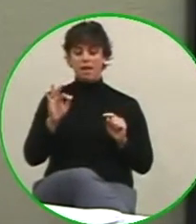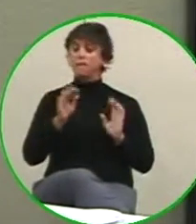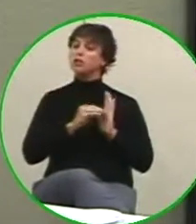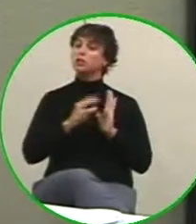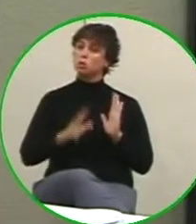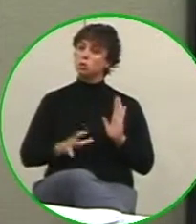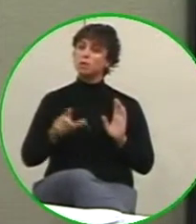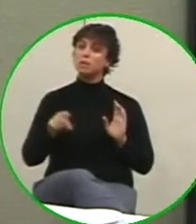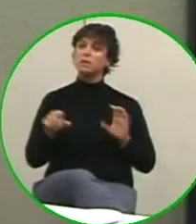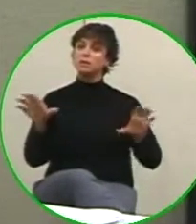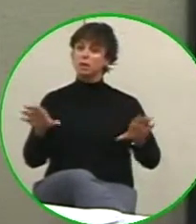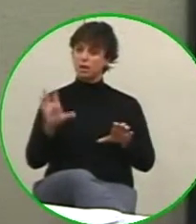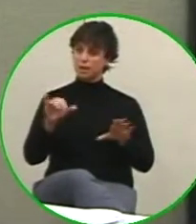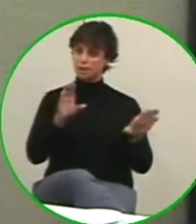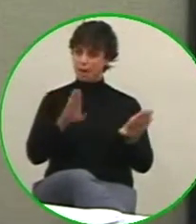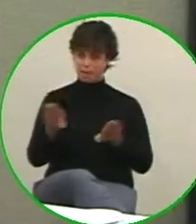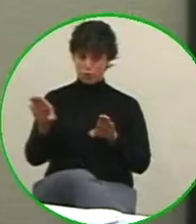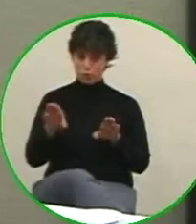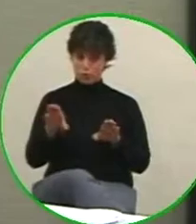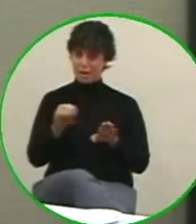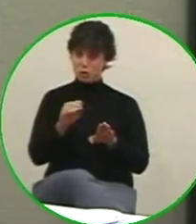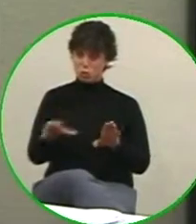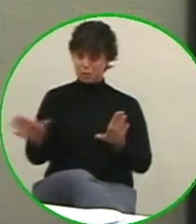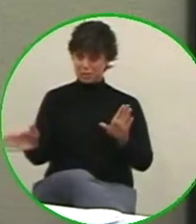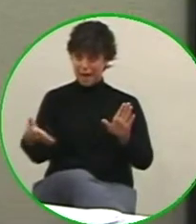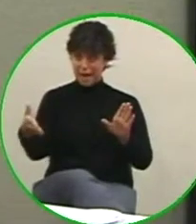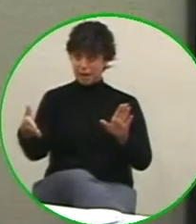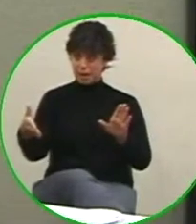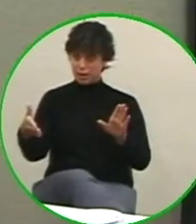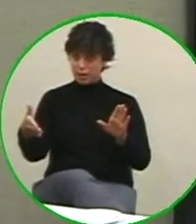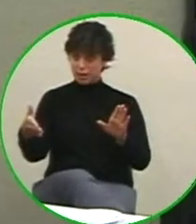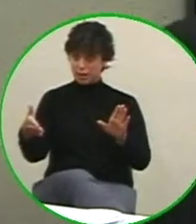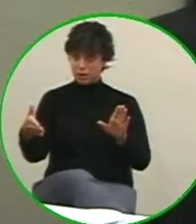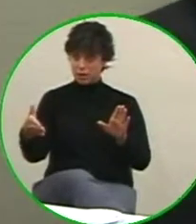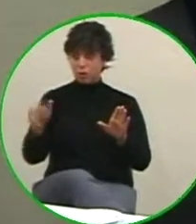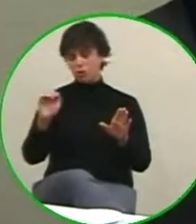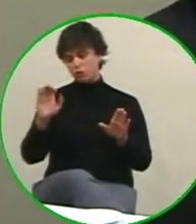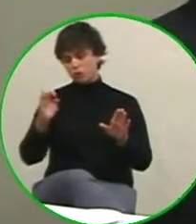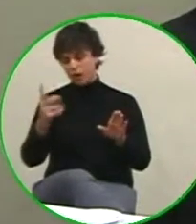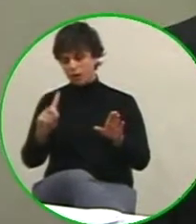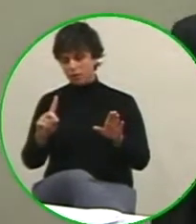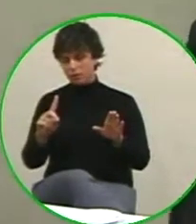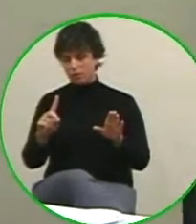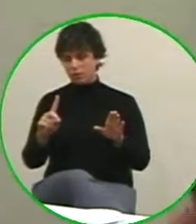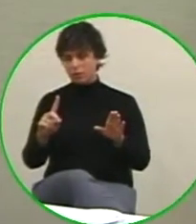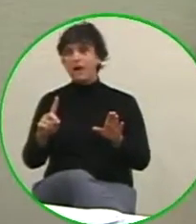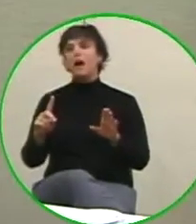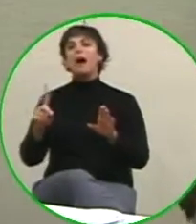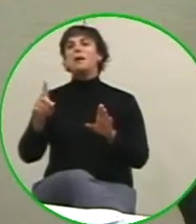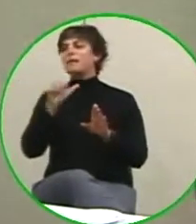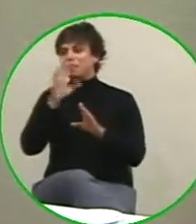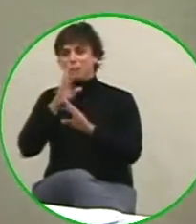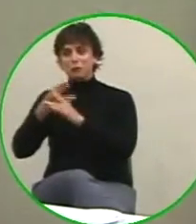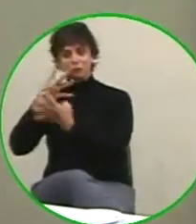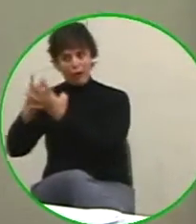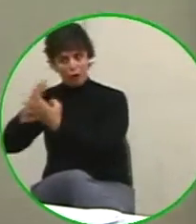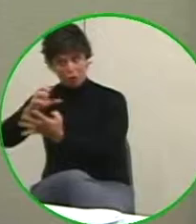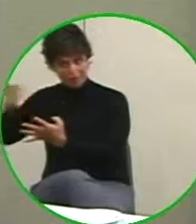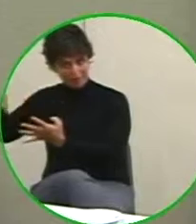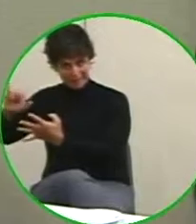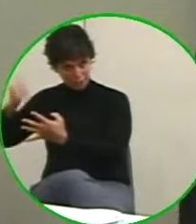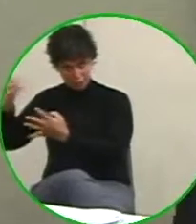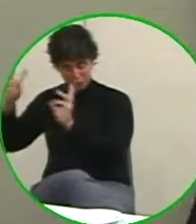the behavior and you spank, or the child and you spank, besides going to jail, but that's a whole other issue.